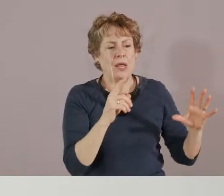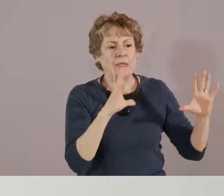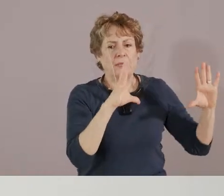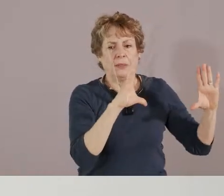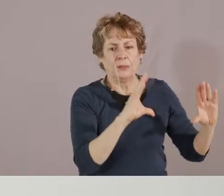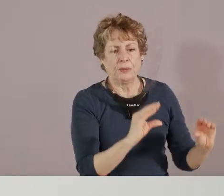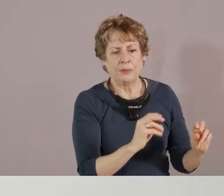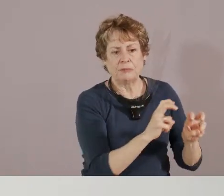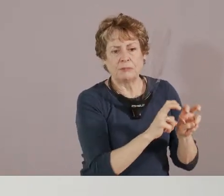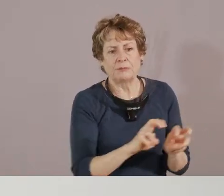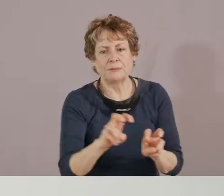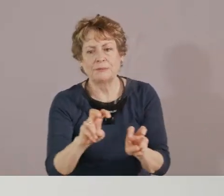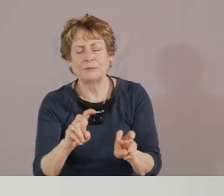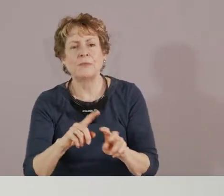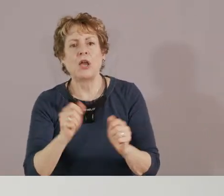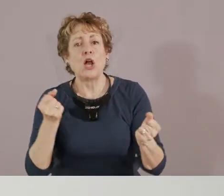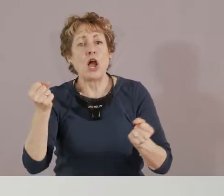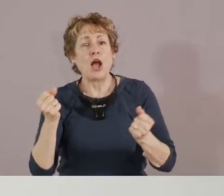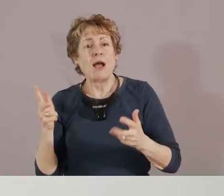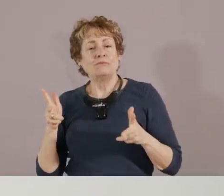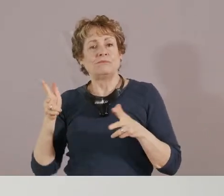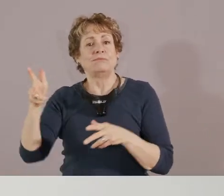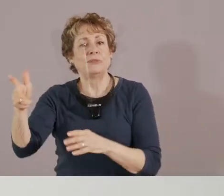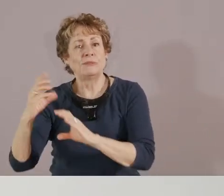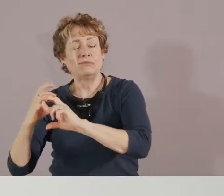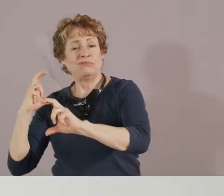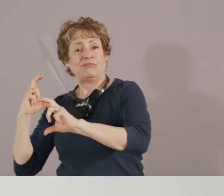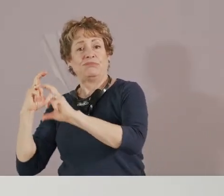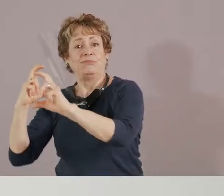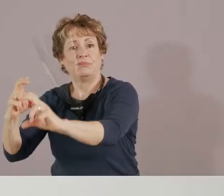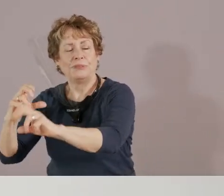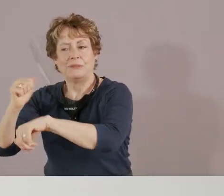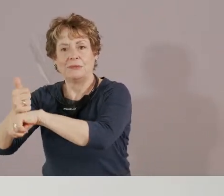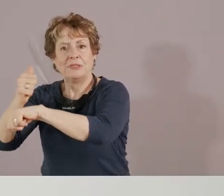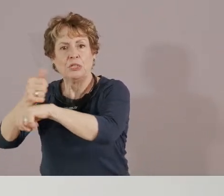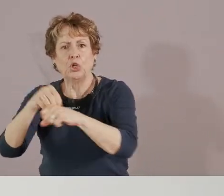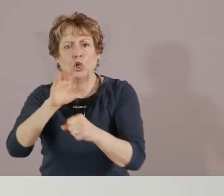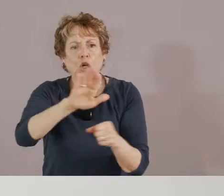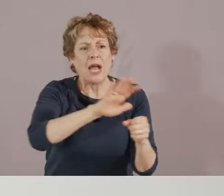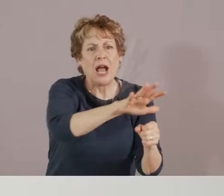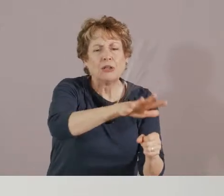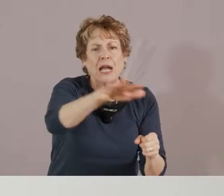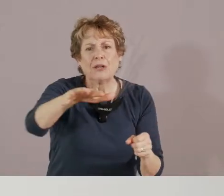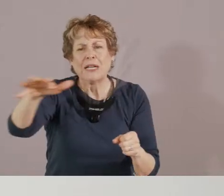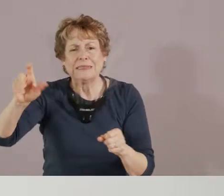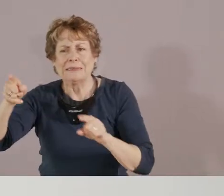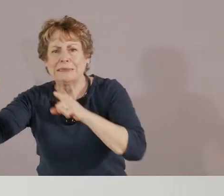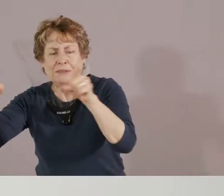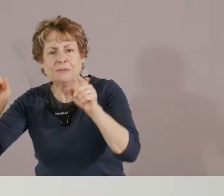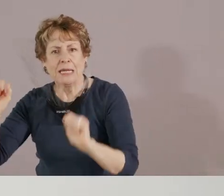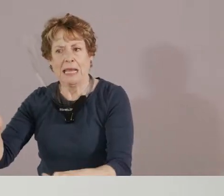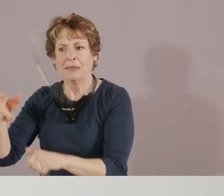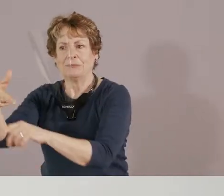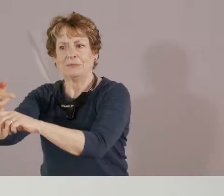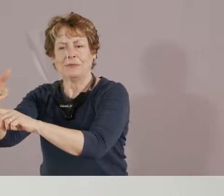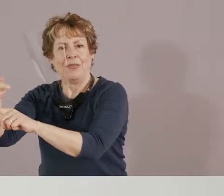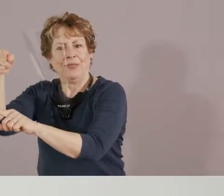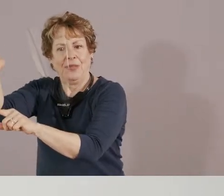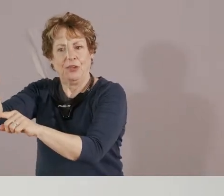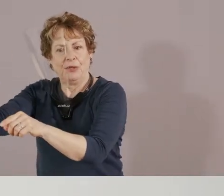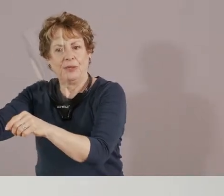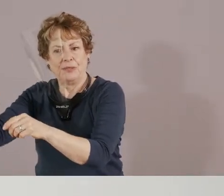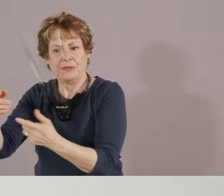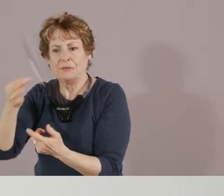mobility, may not have access to internet, can just go in without an appointment to get it. As we